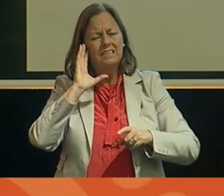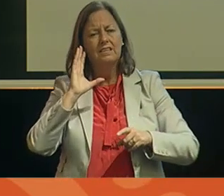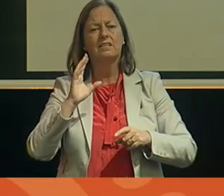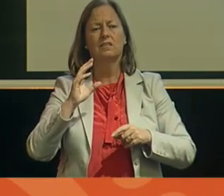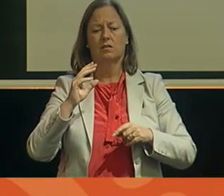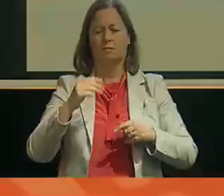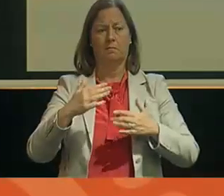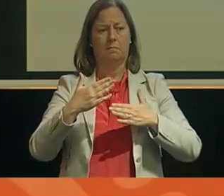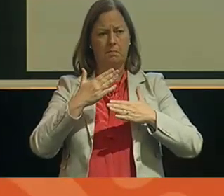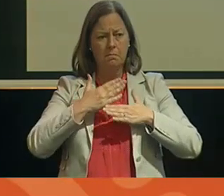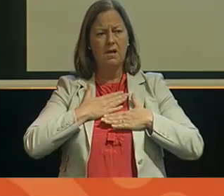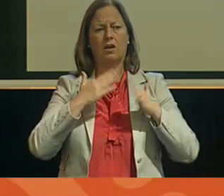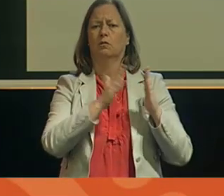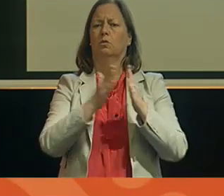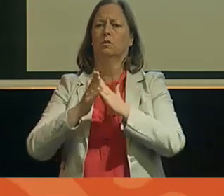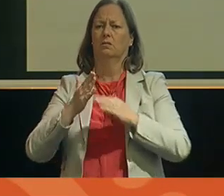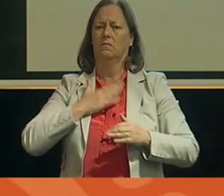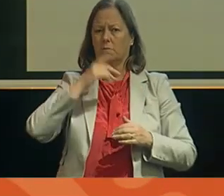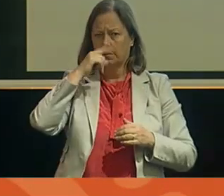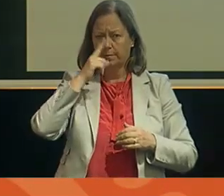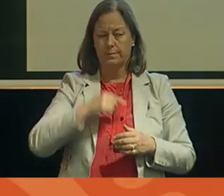of my community.